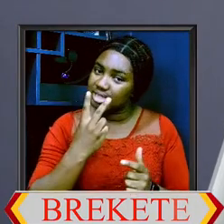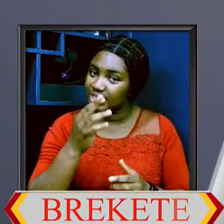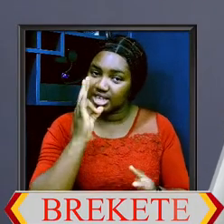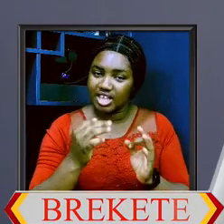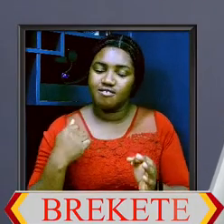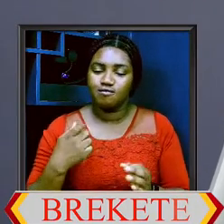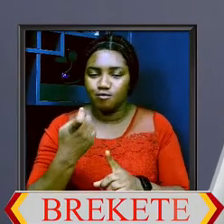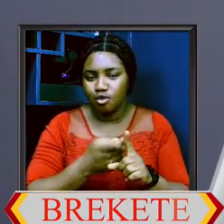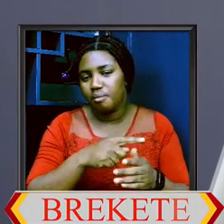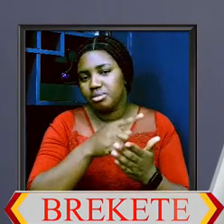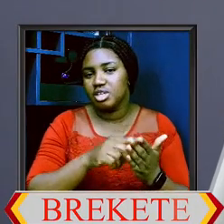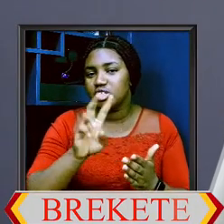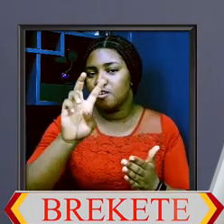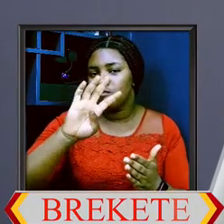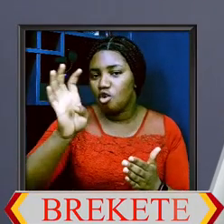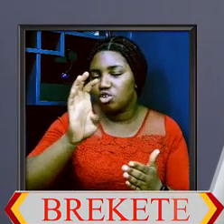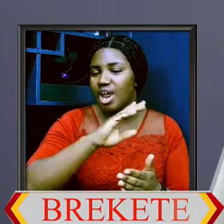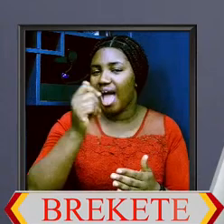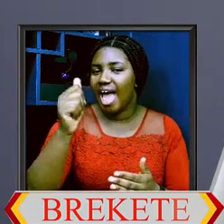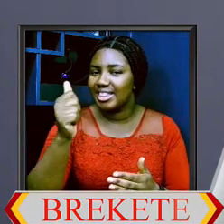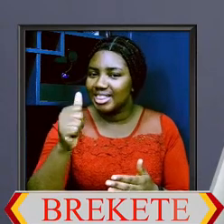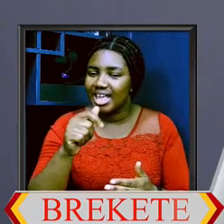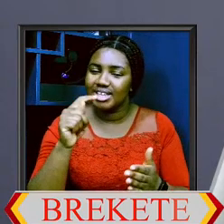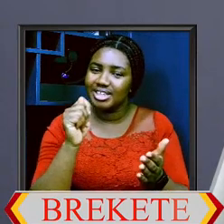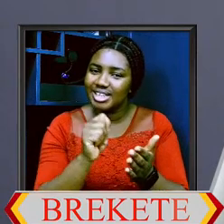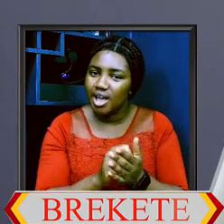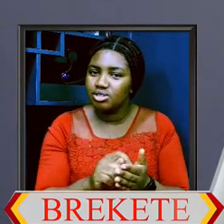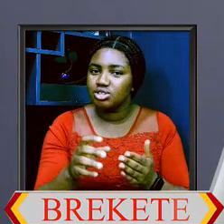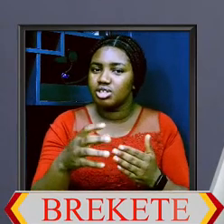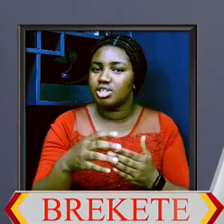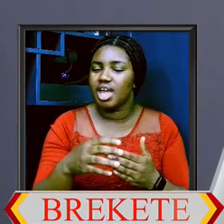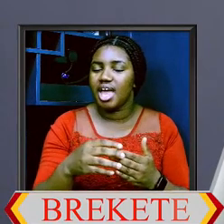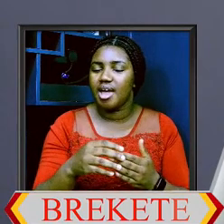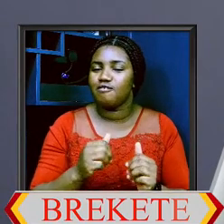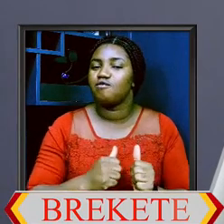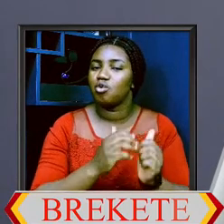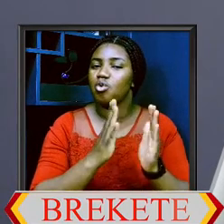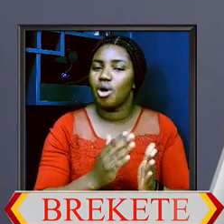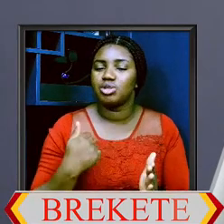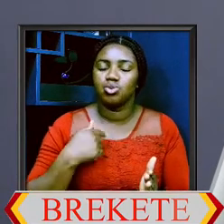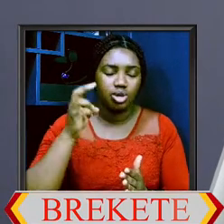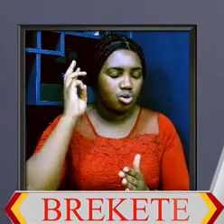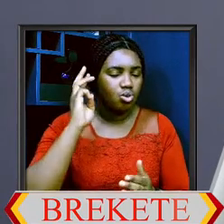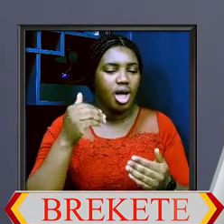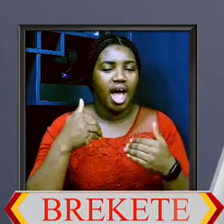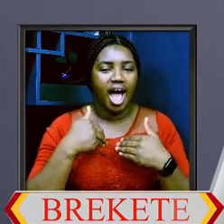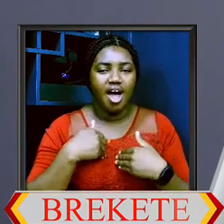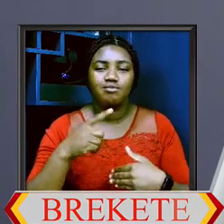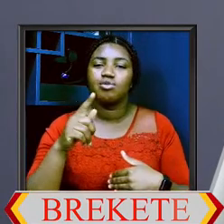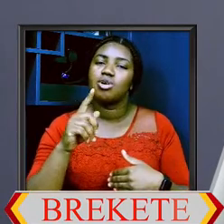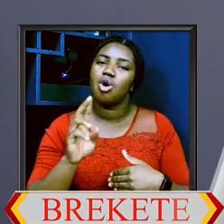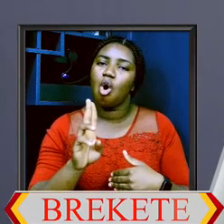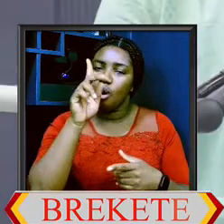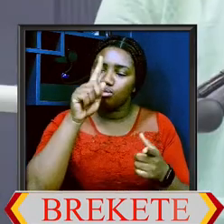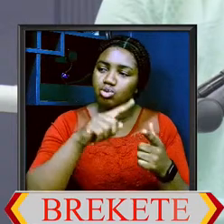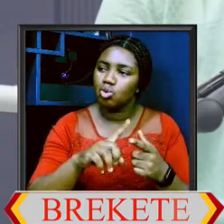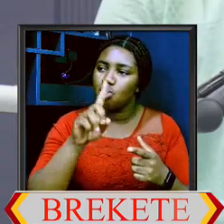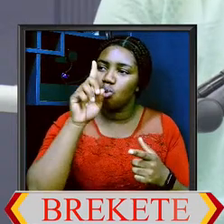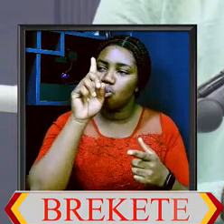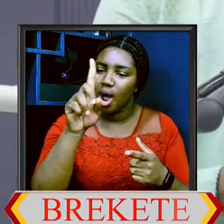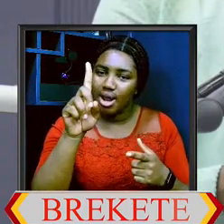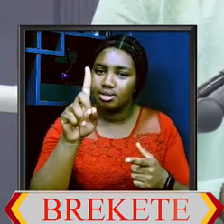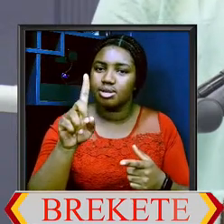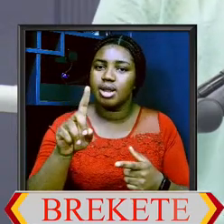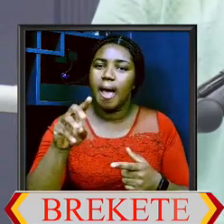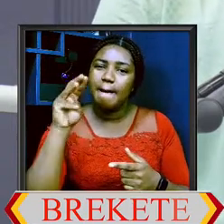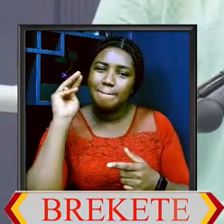subscribers make we give ourselves 1 million subscribers so that you we going get